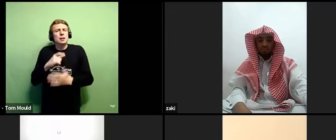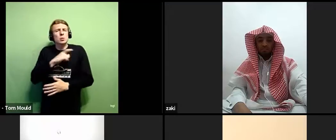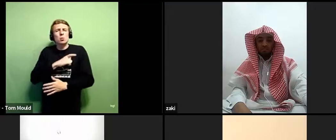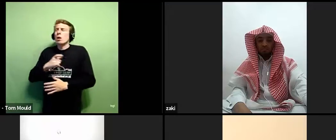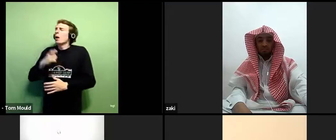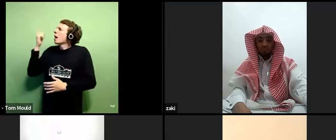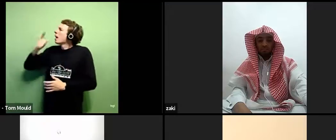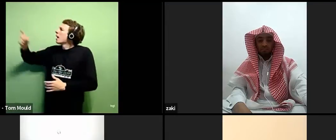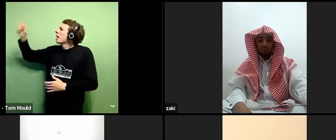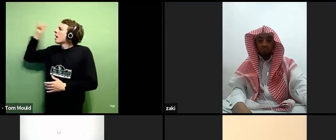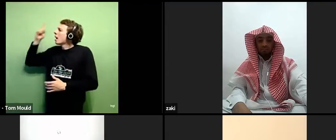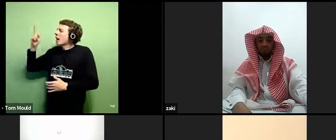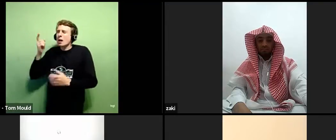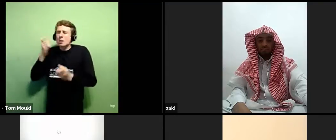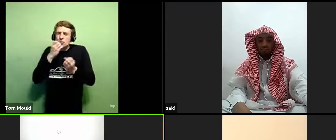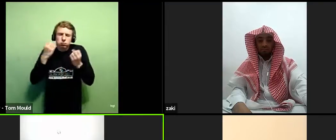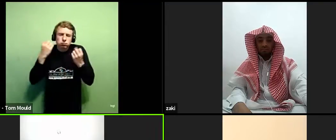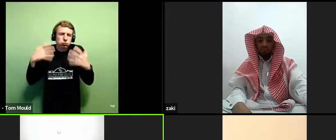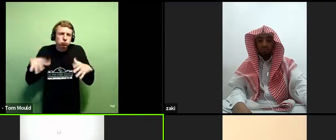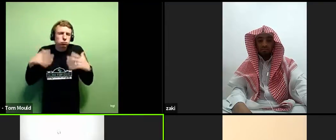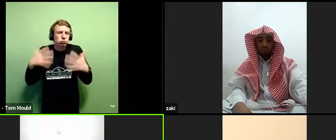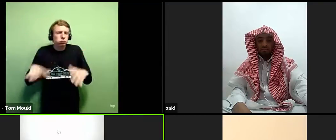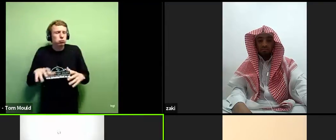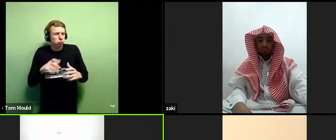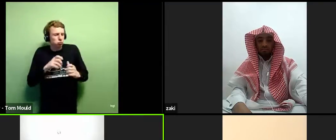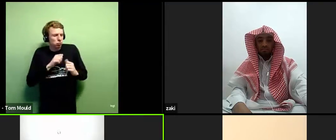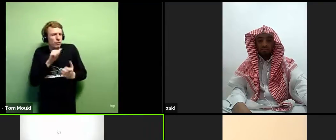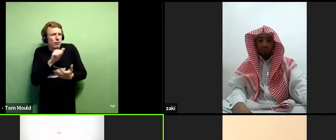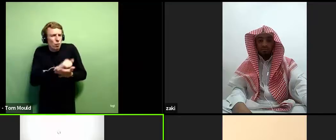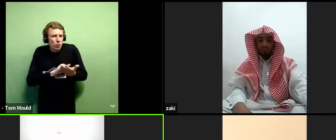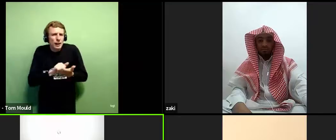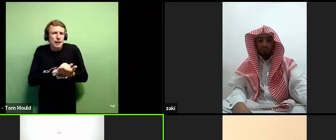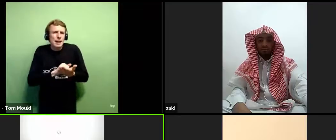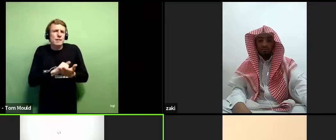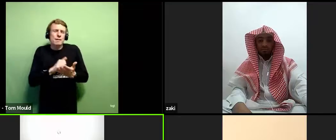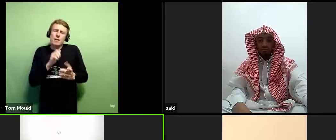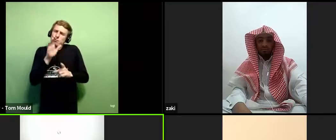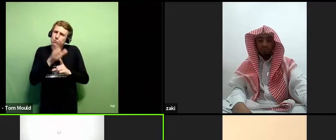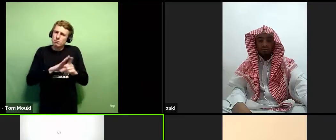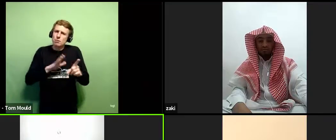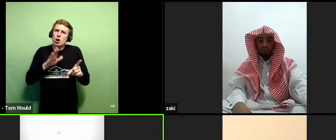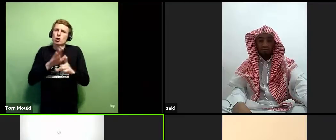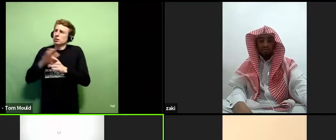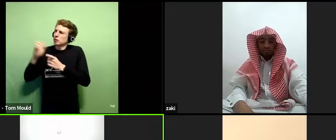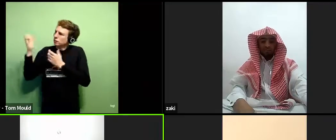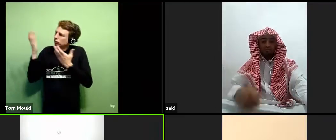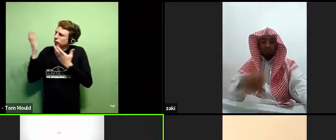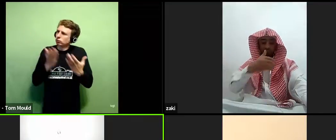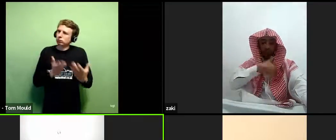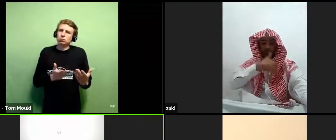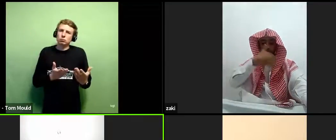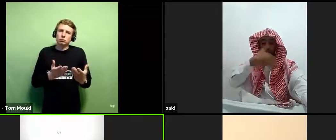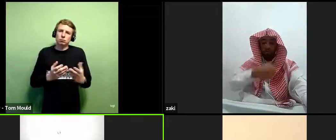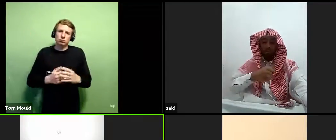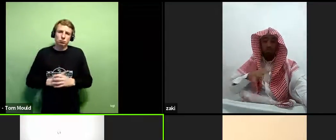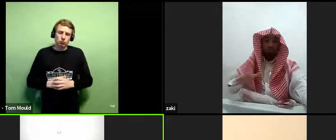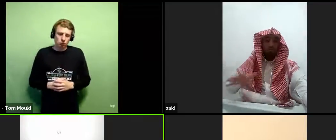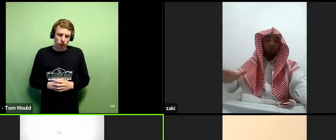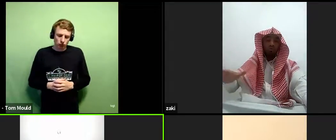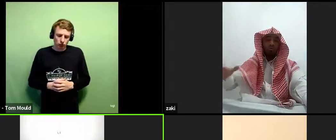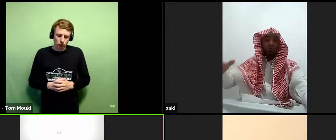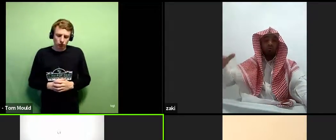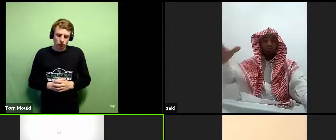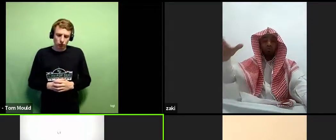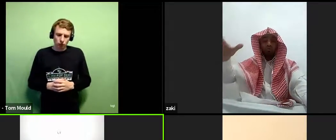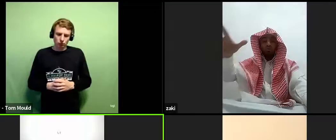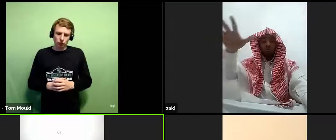merciful. Ya ayyuha alladhina amanu kutiba